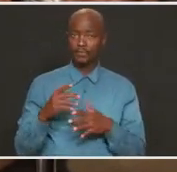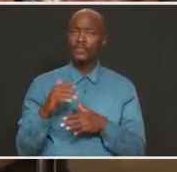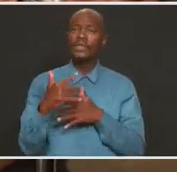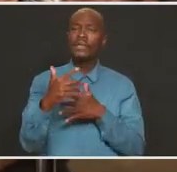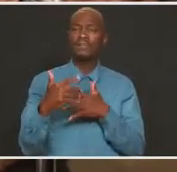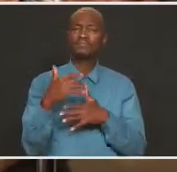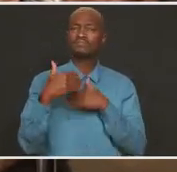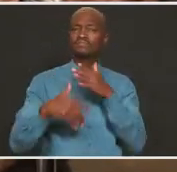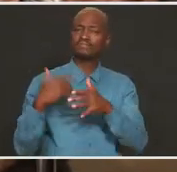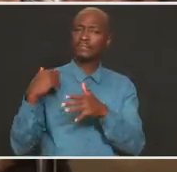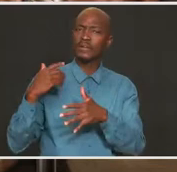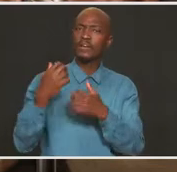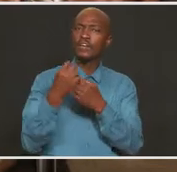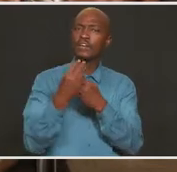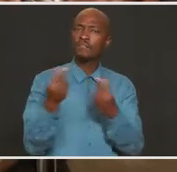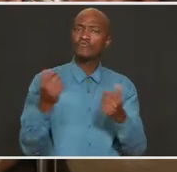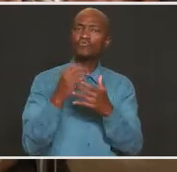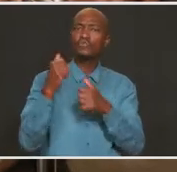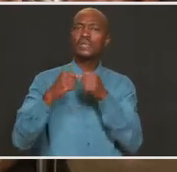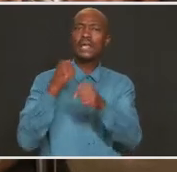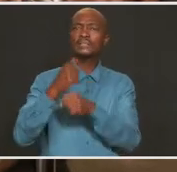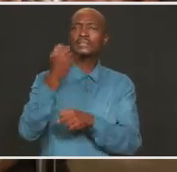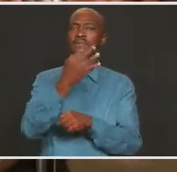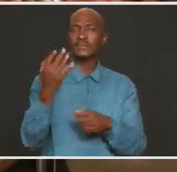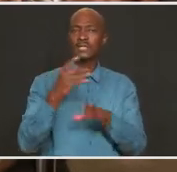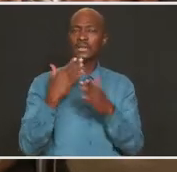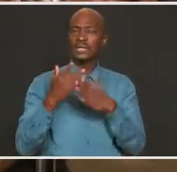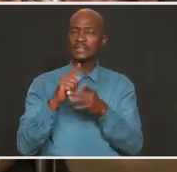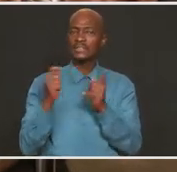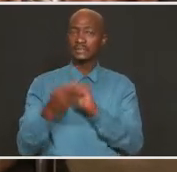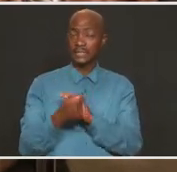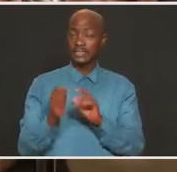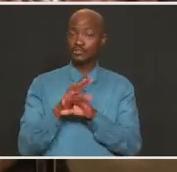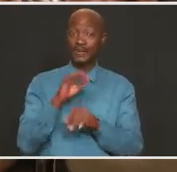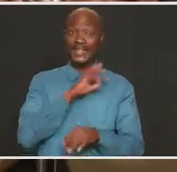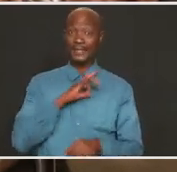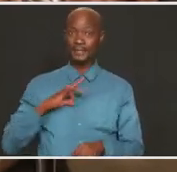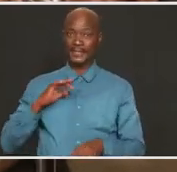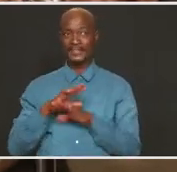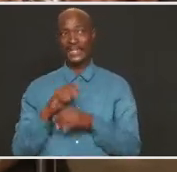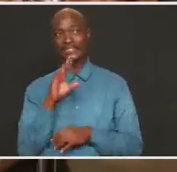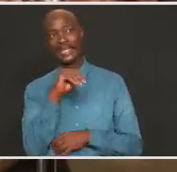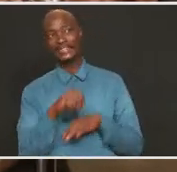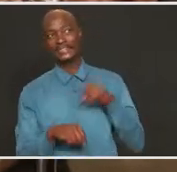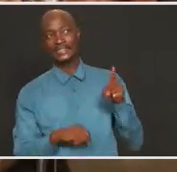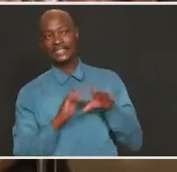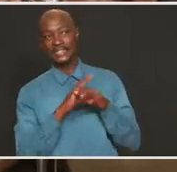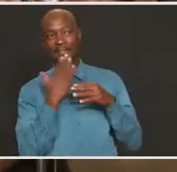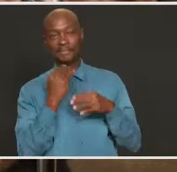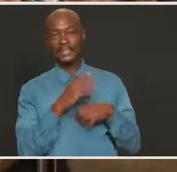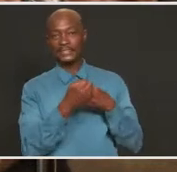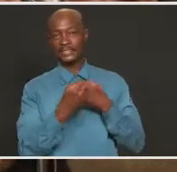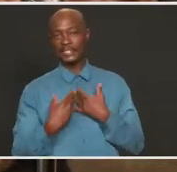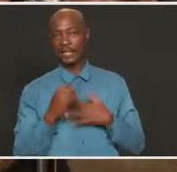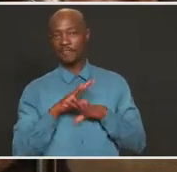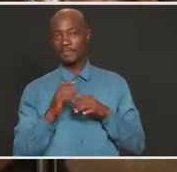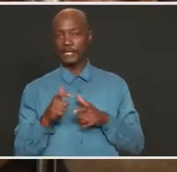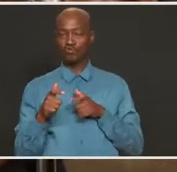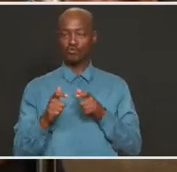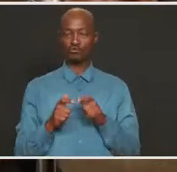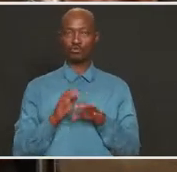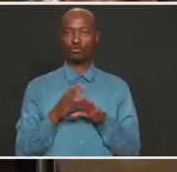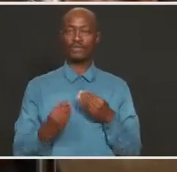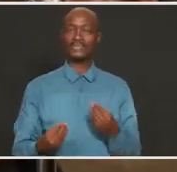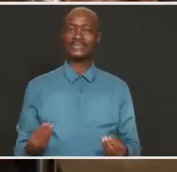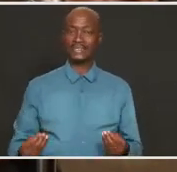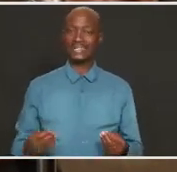regulations the minister is asking you as parliamentarians to give a blank check over our children this is